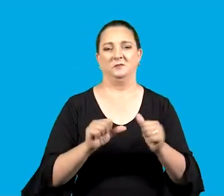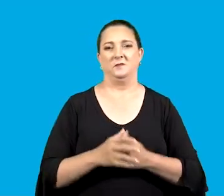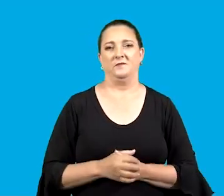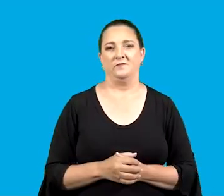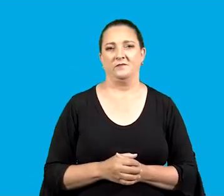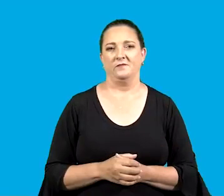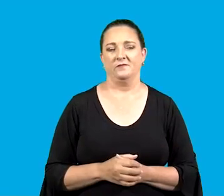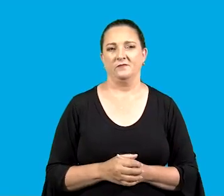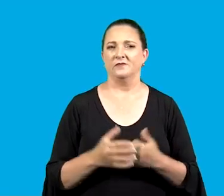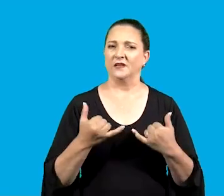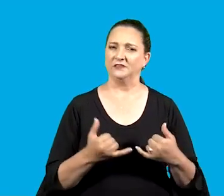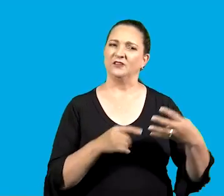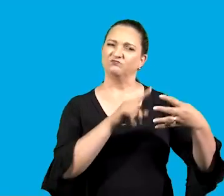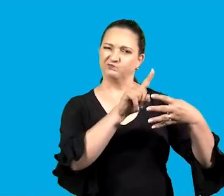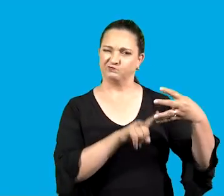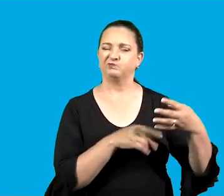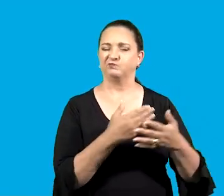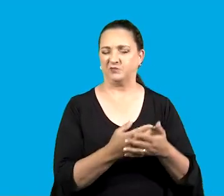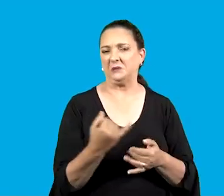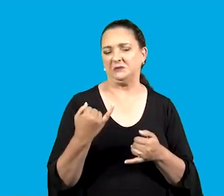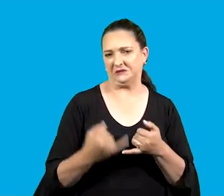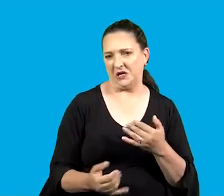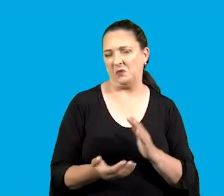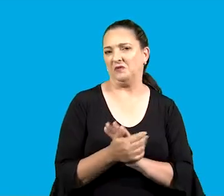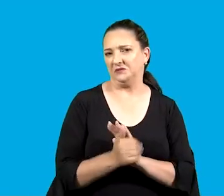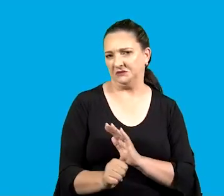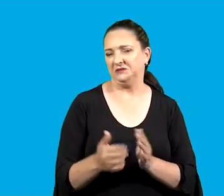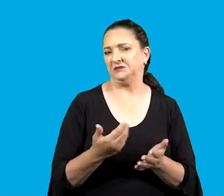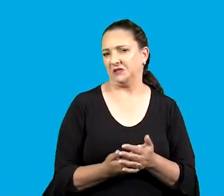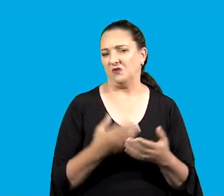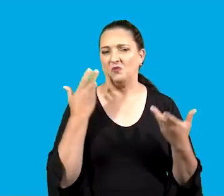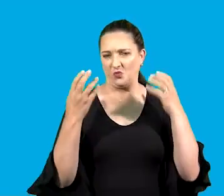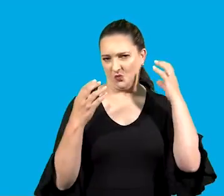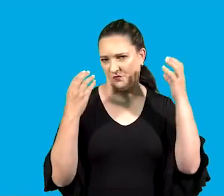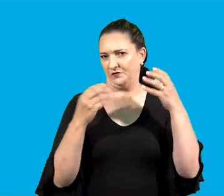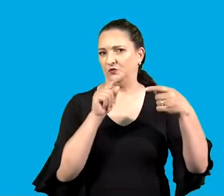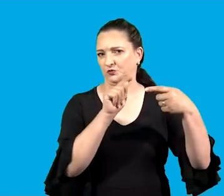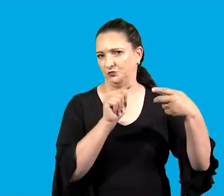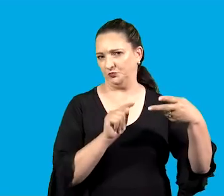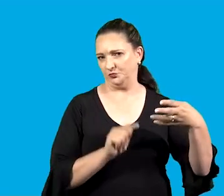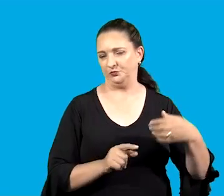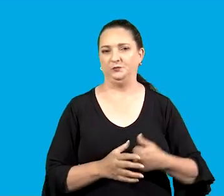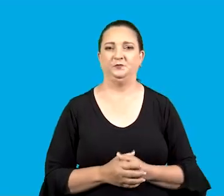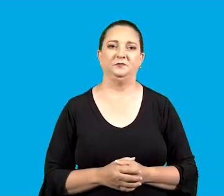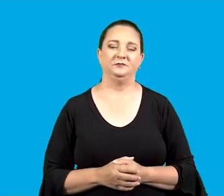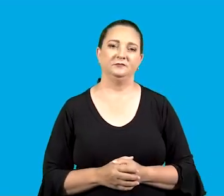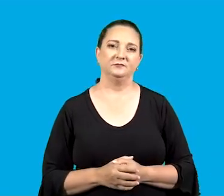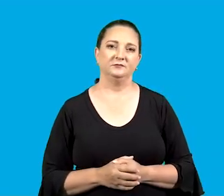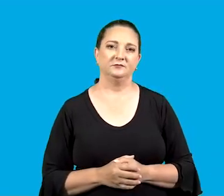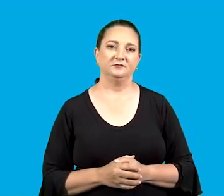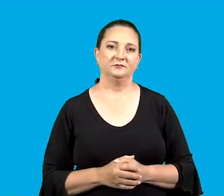Here are some common content and skills errors together with some misconceptions.